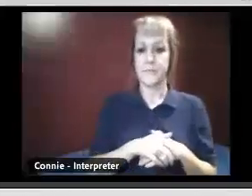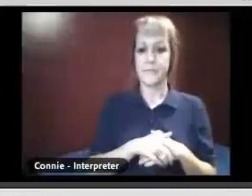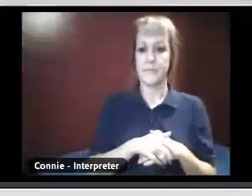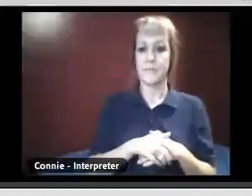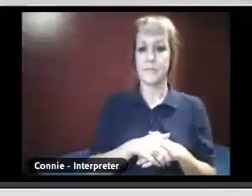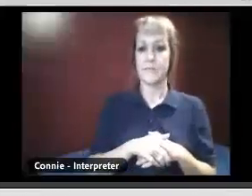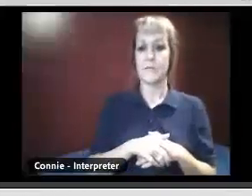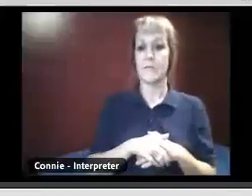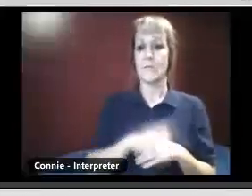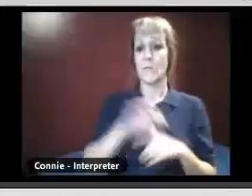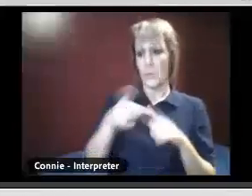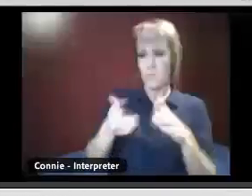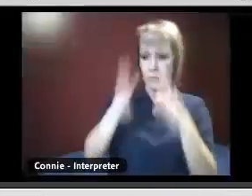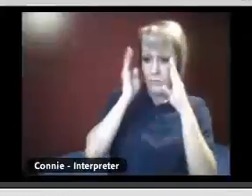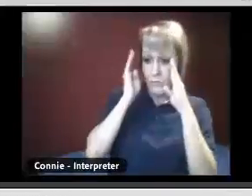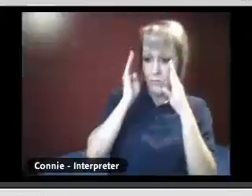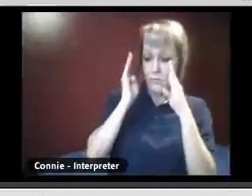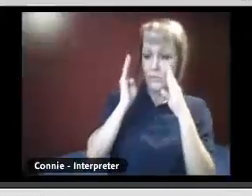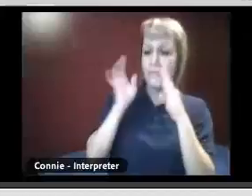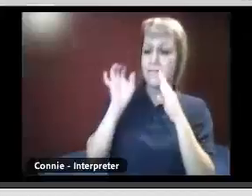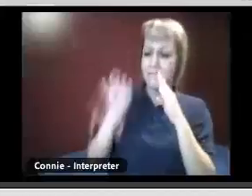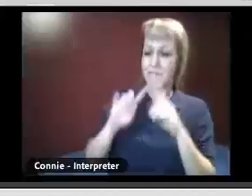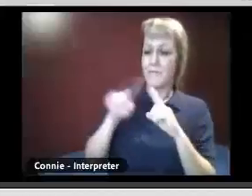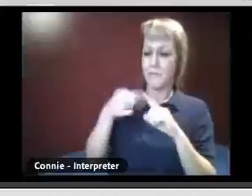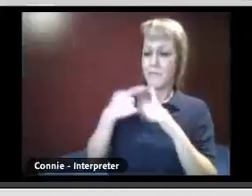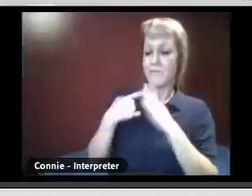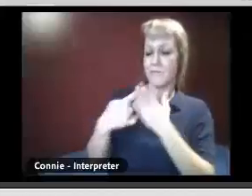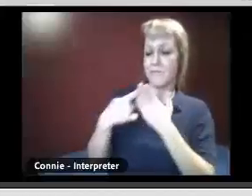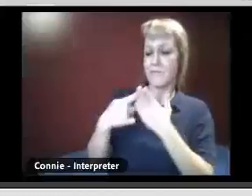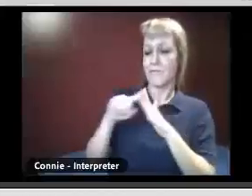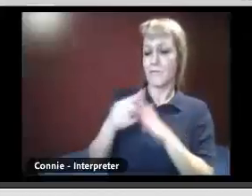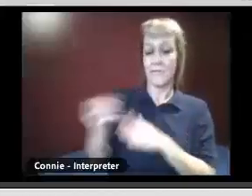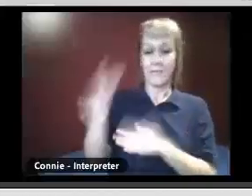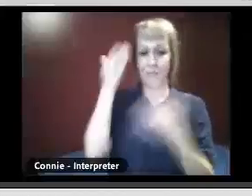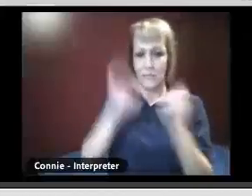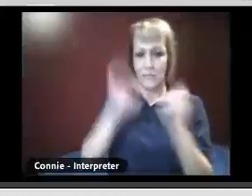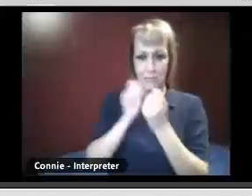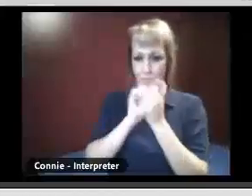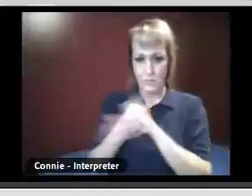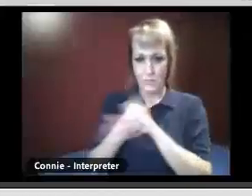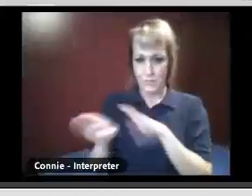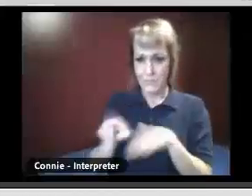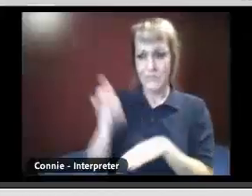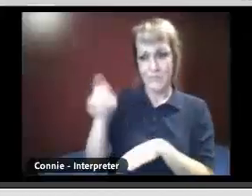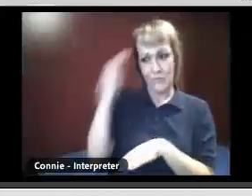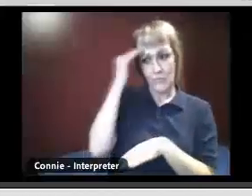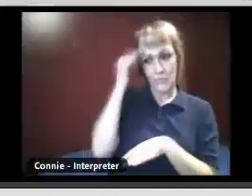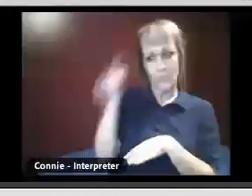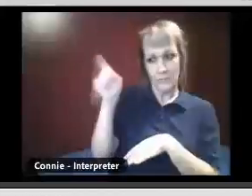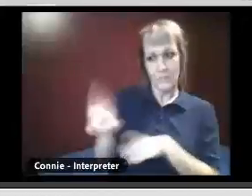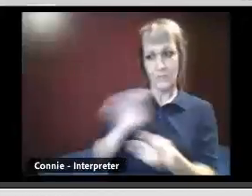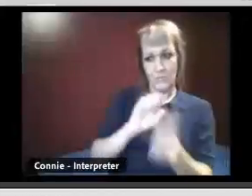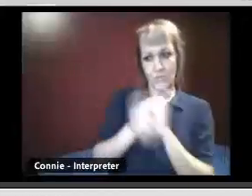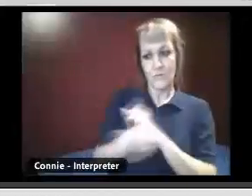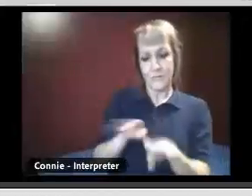brought to their attention, the discussion started. People don't know how to change behavior until they know that they even need to do it.